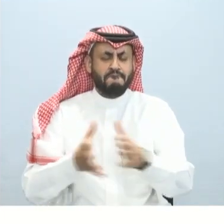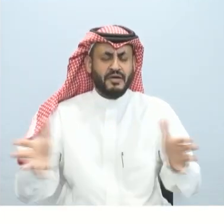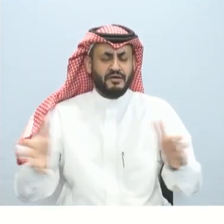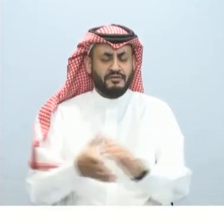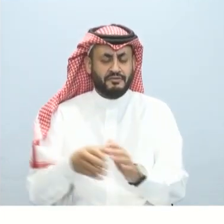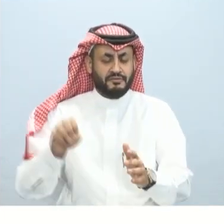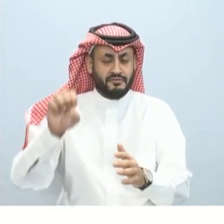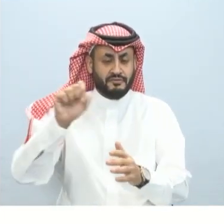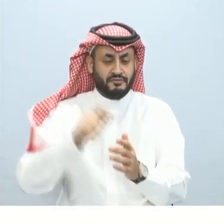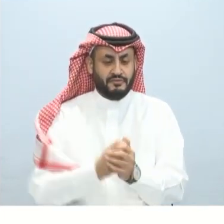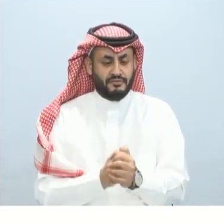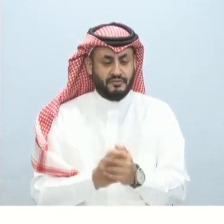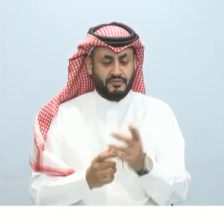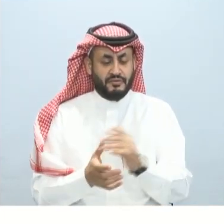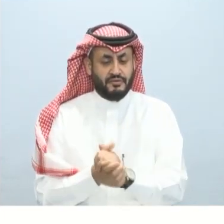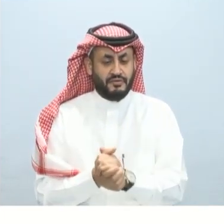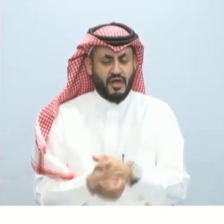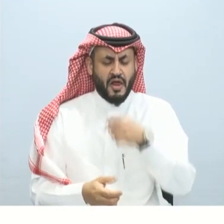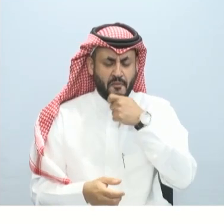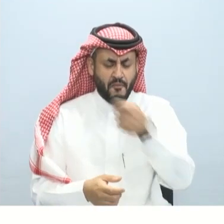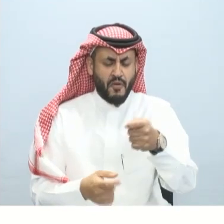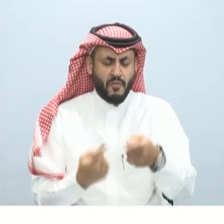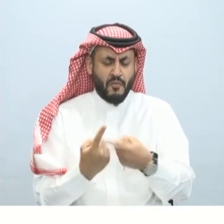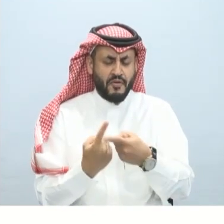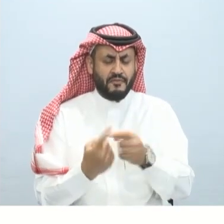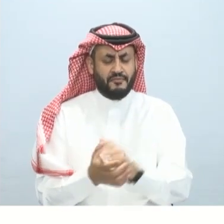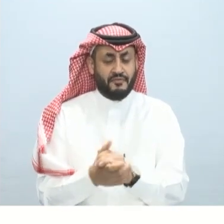He is the fastest employee in this office.